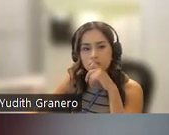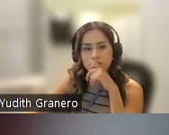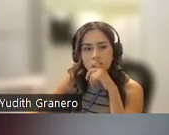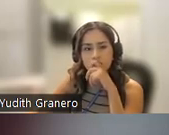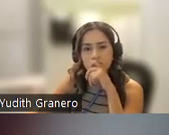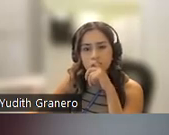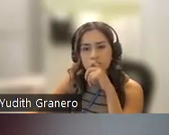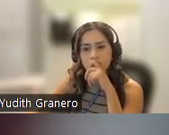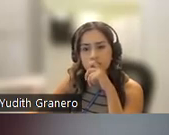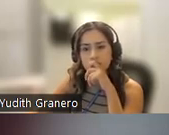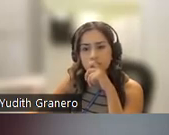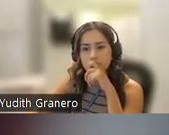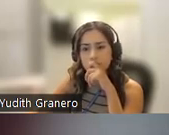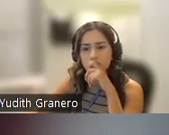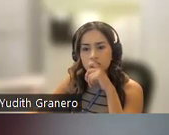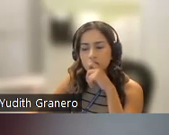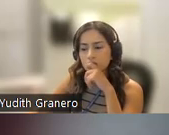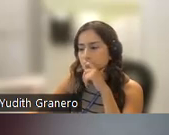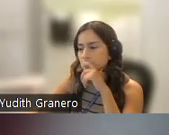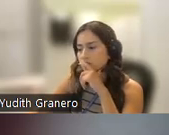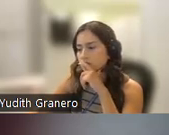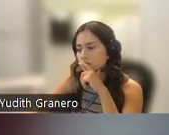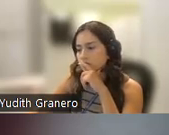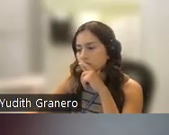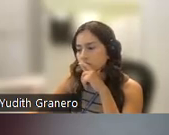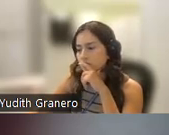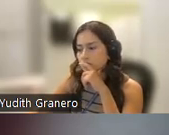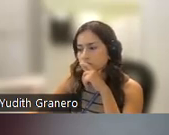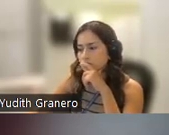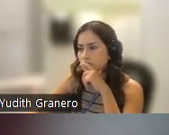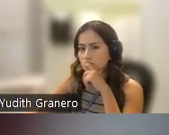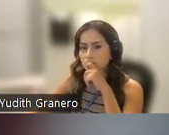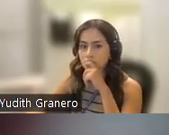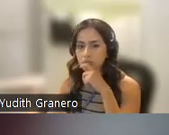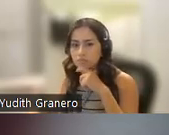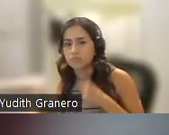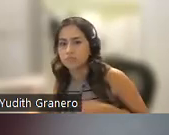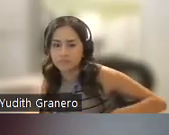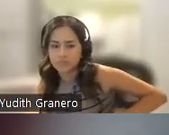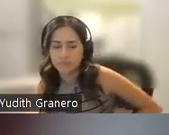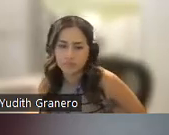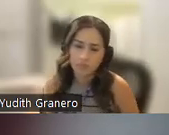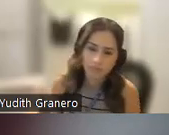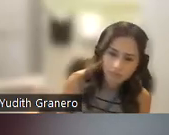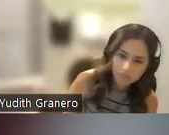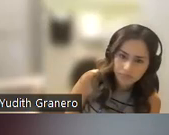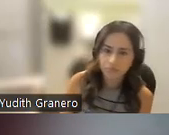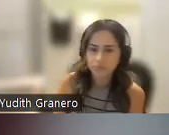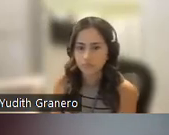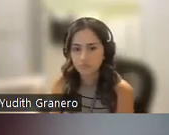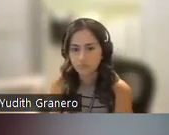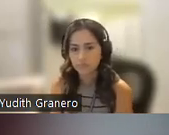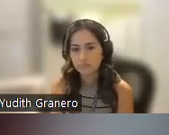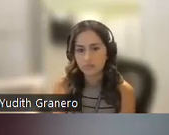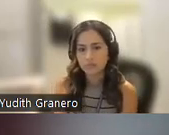bravery. It is a story of determination and tenacity that even with all the odds against them, they not only survived, but